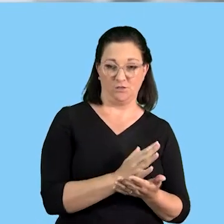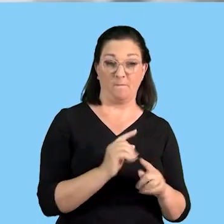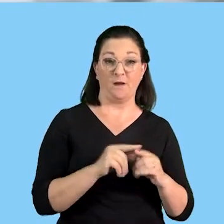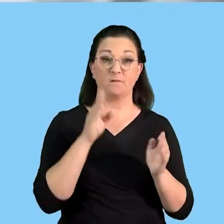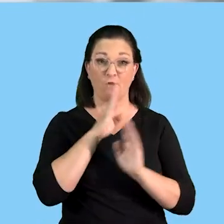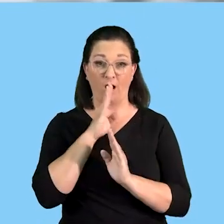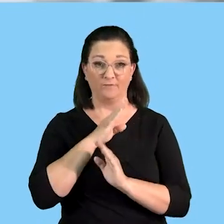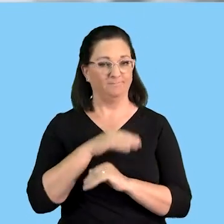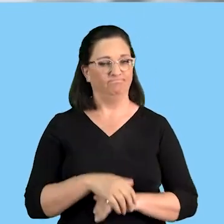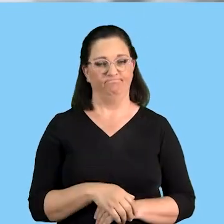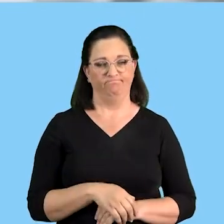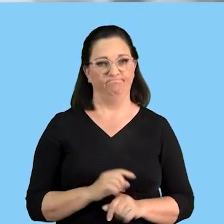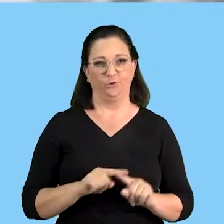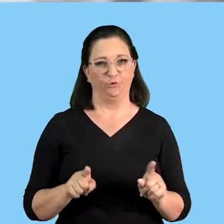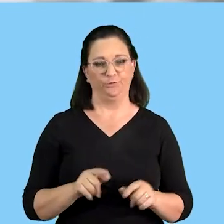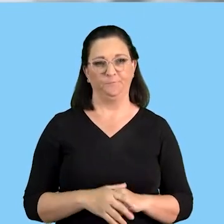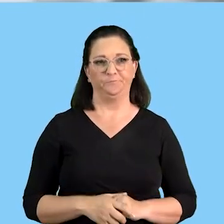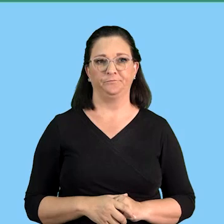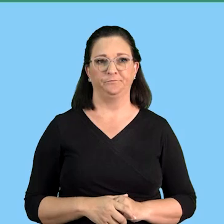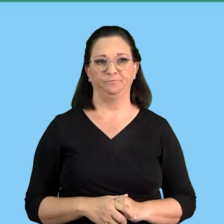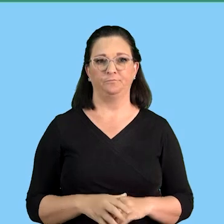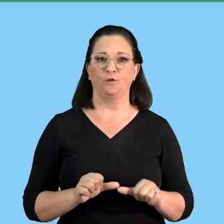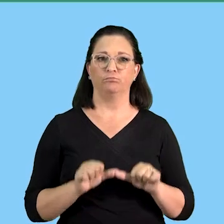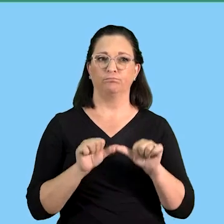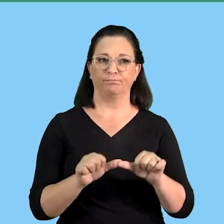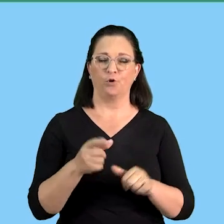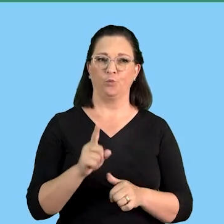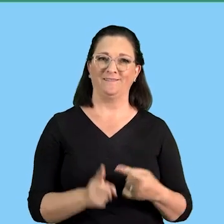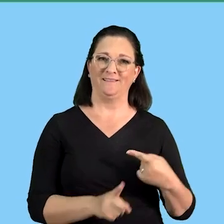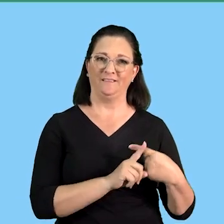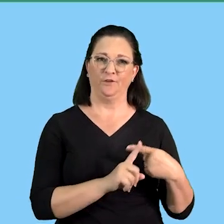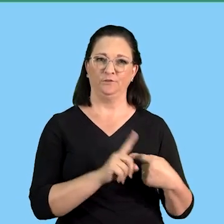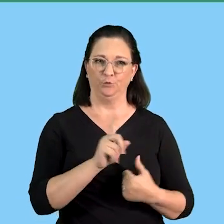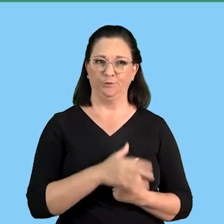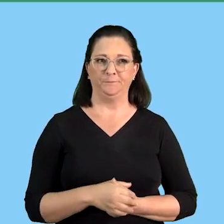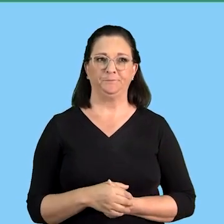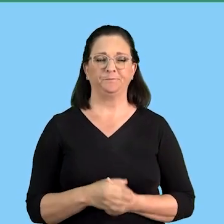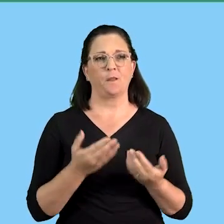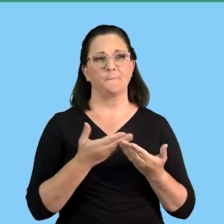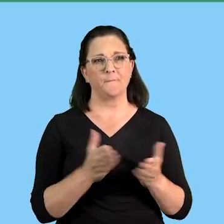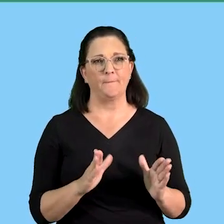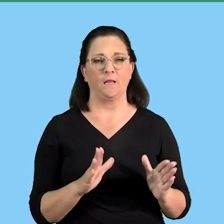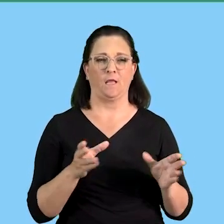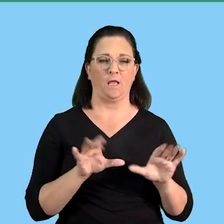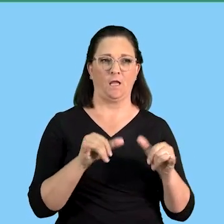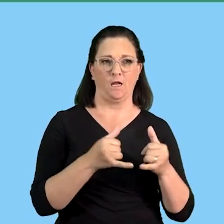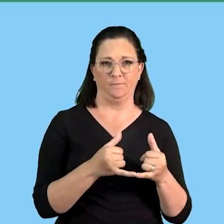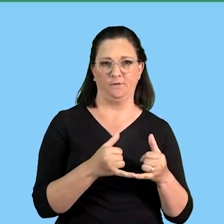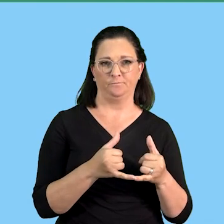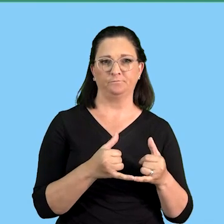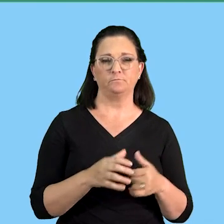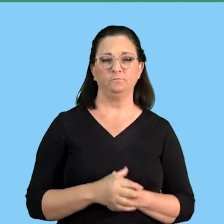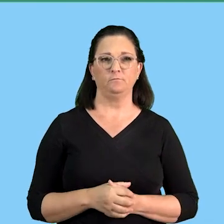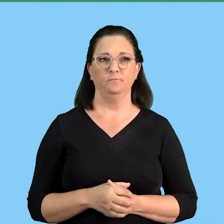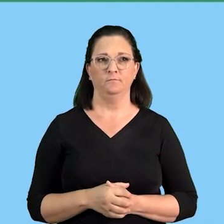company, that will not be applicable. As we proceed, what are the advantages of a public company or registering your business as a public